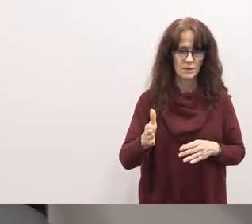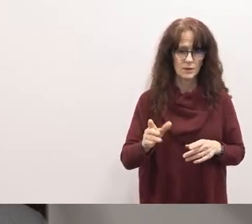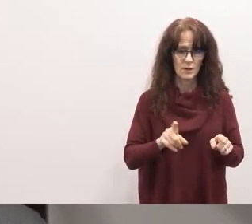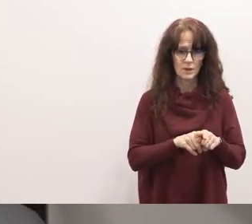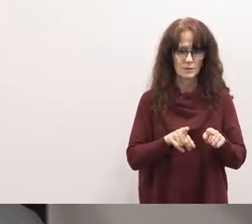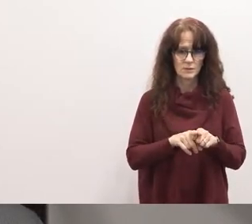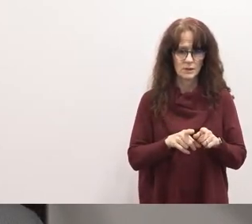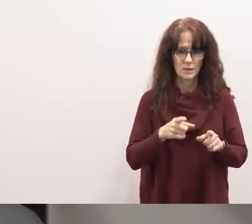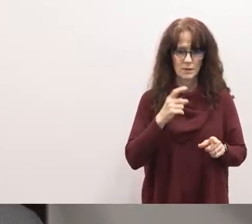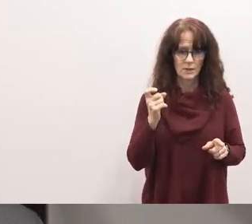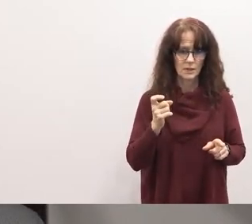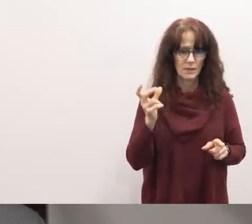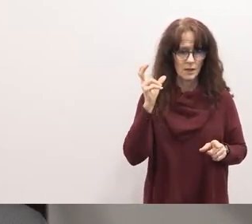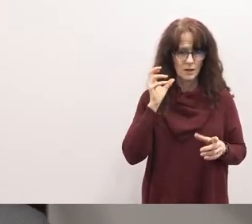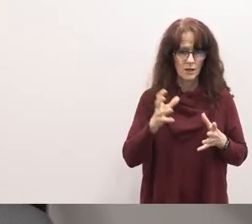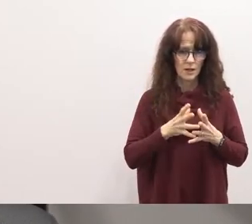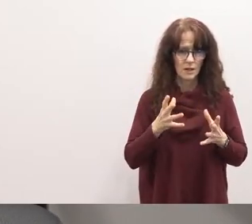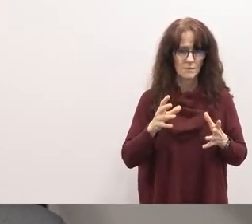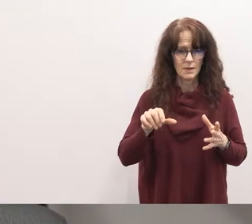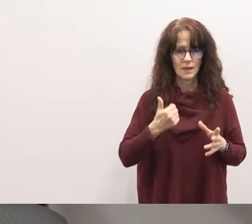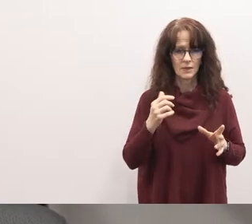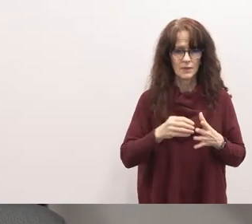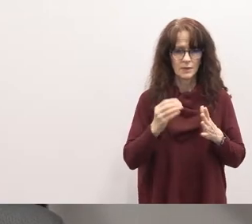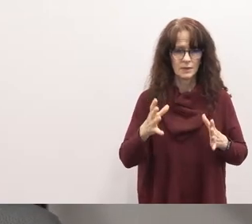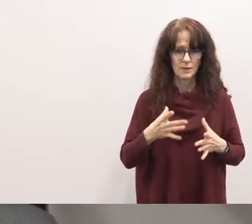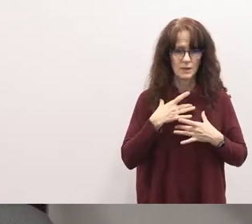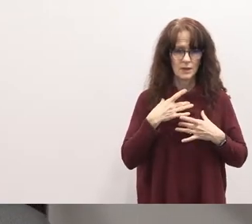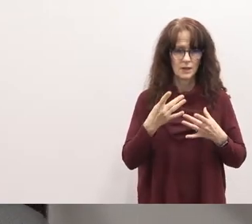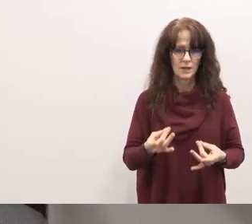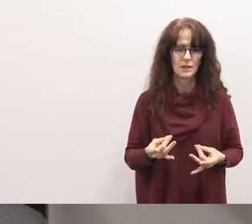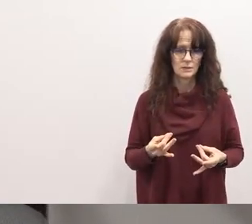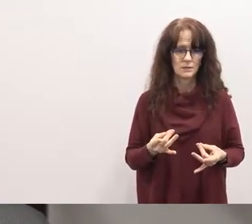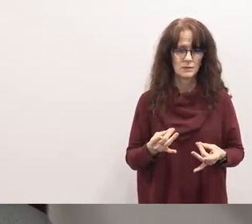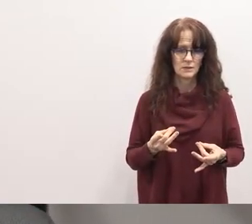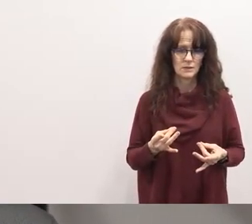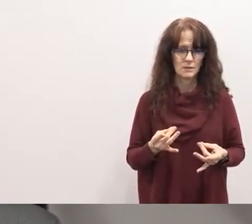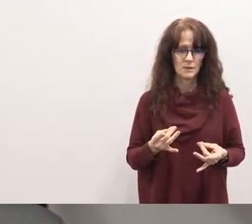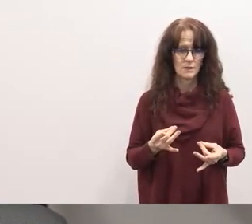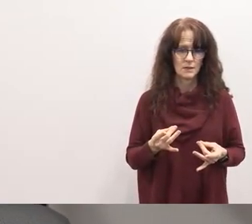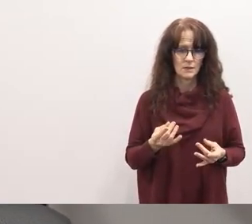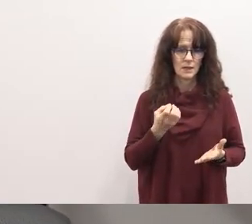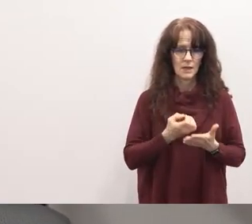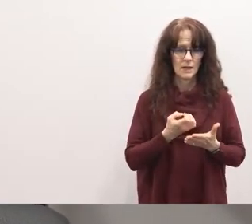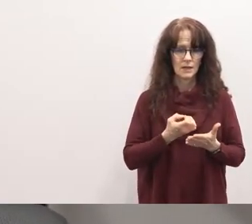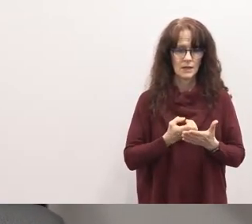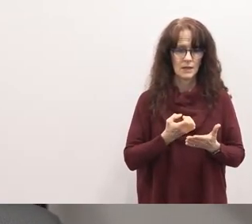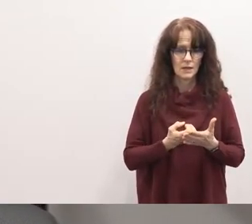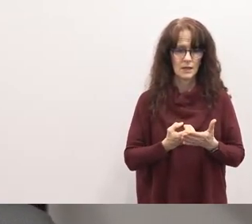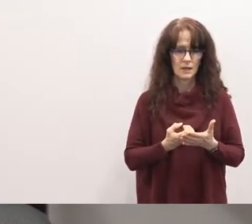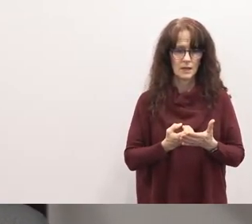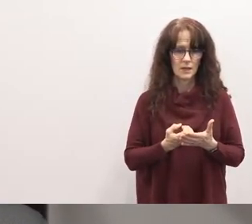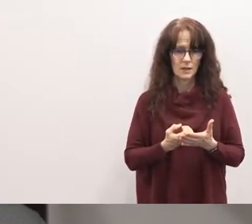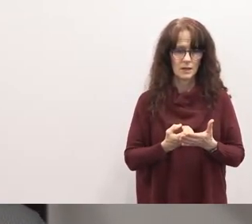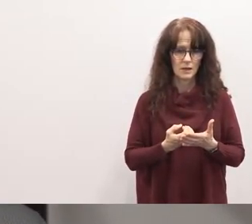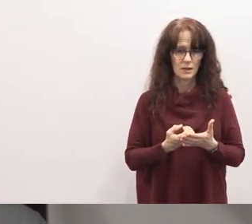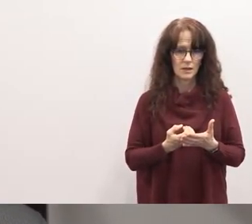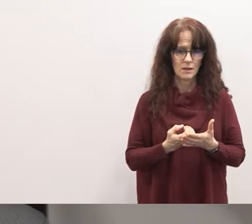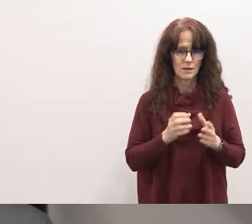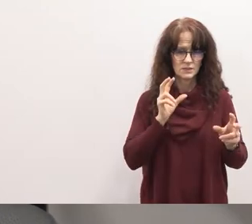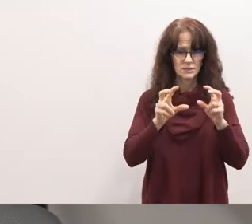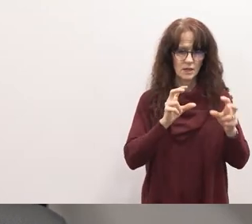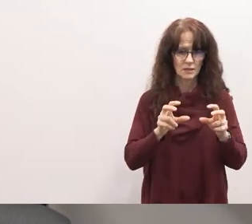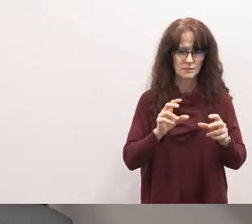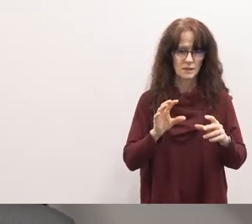also because I've heard a lot of my fellow students be very interested in economics and like stocks and